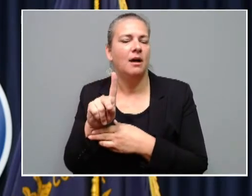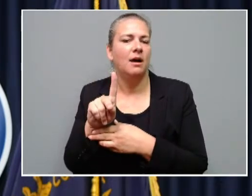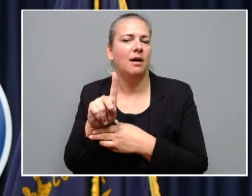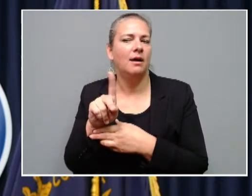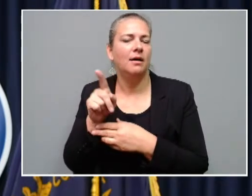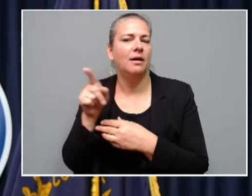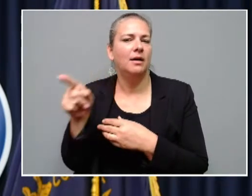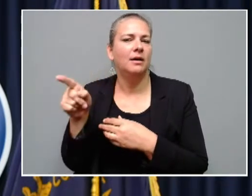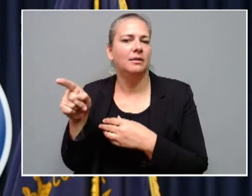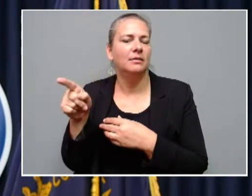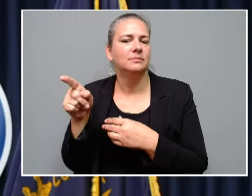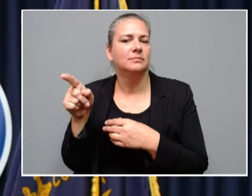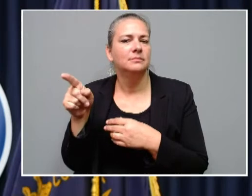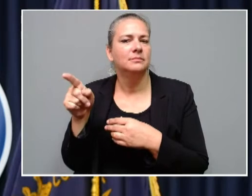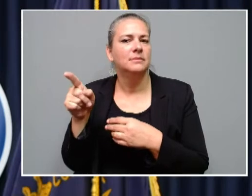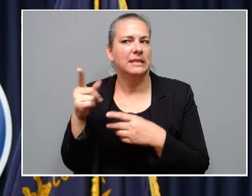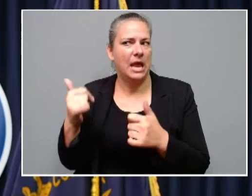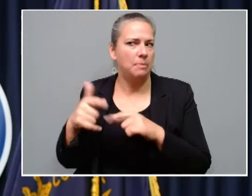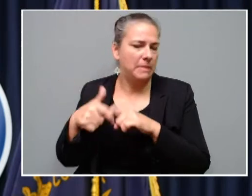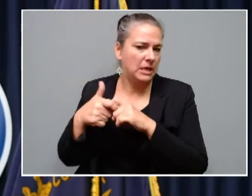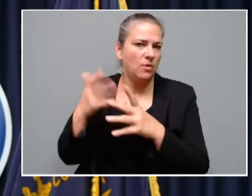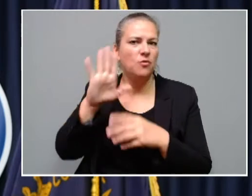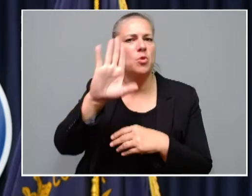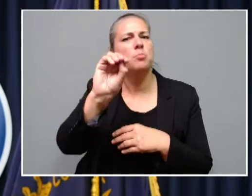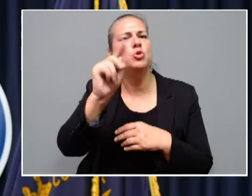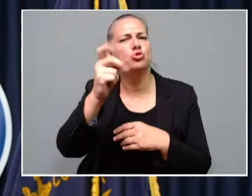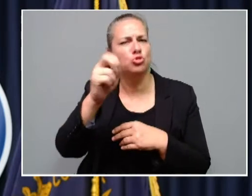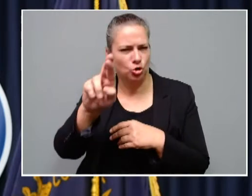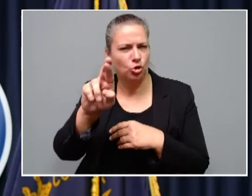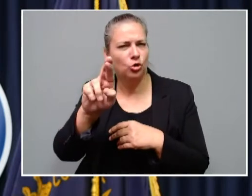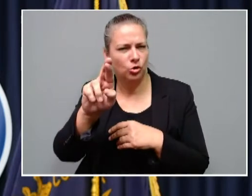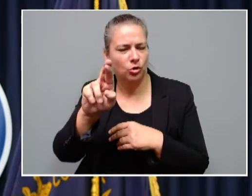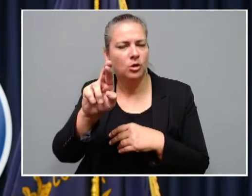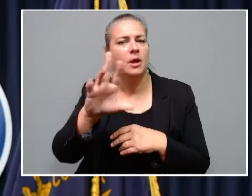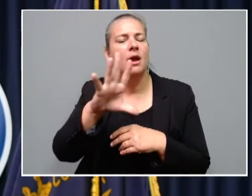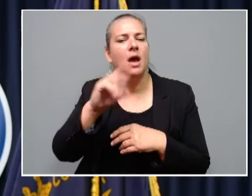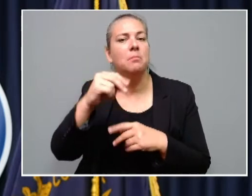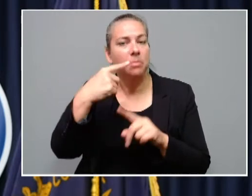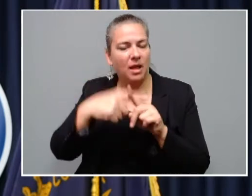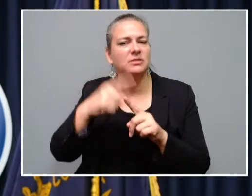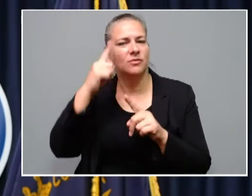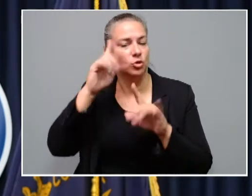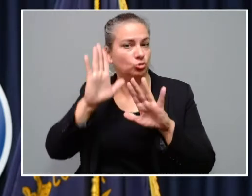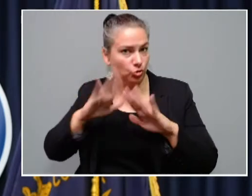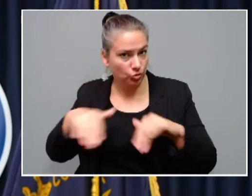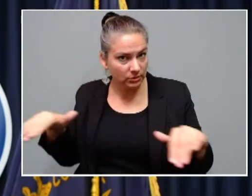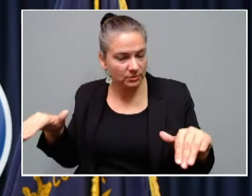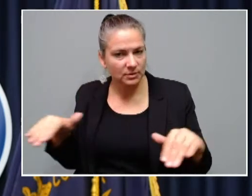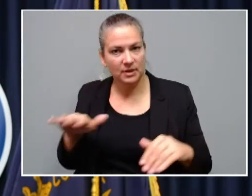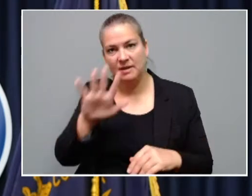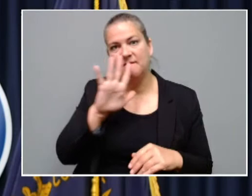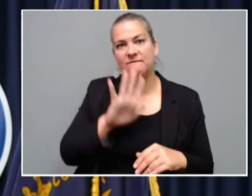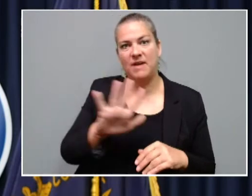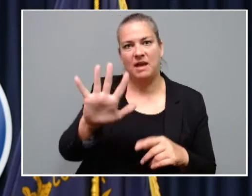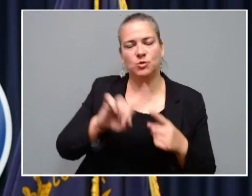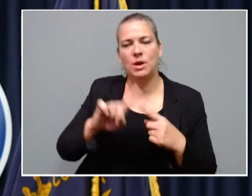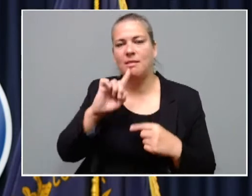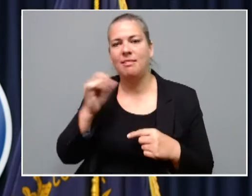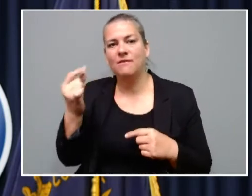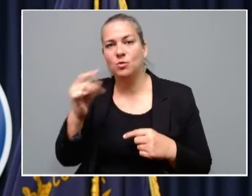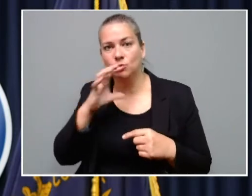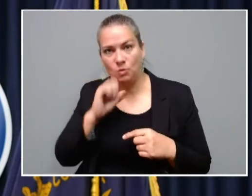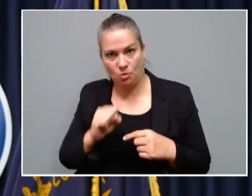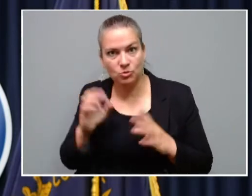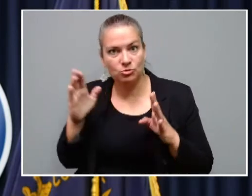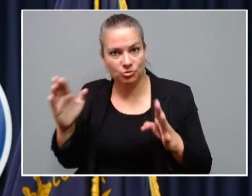from COVID, boosters, as well as kids 5 to 11, and I think maybe one more